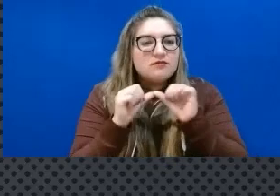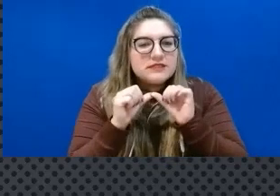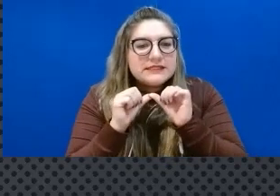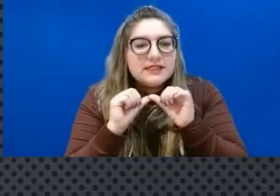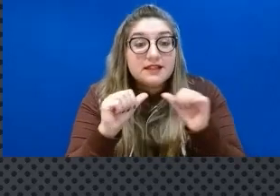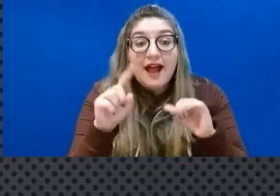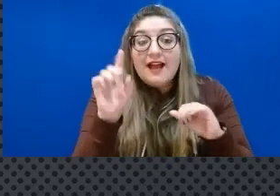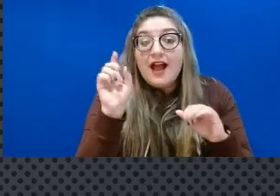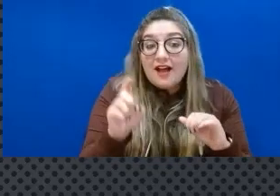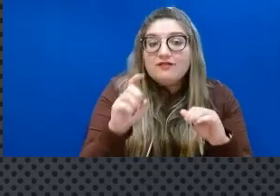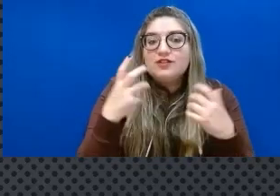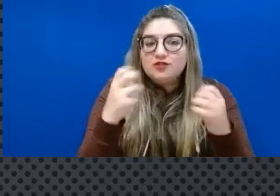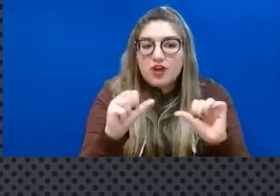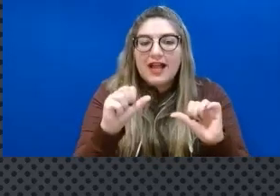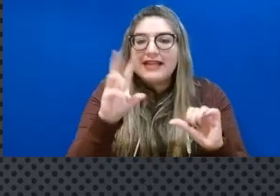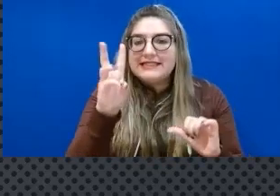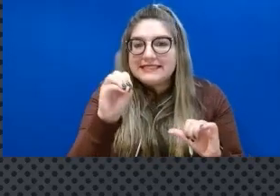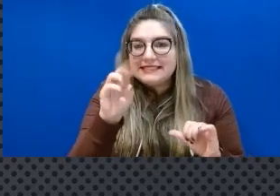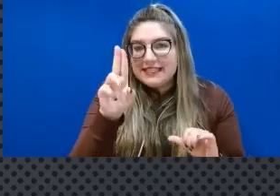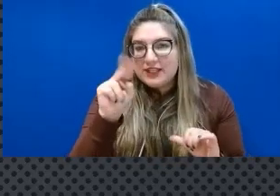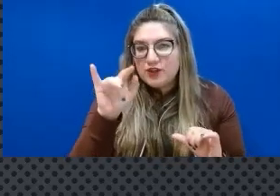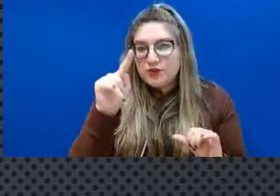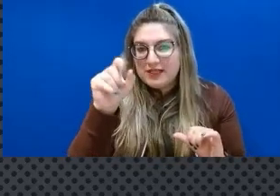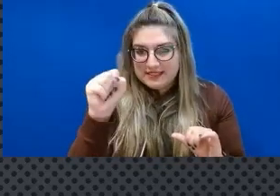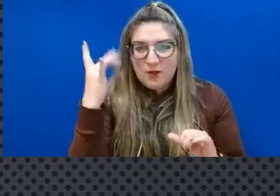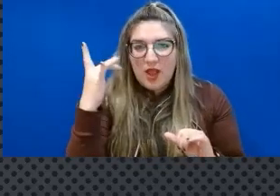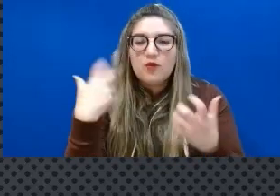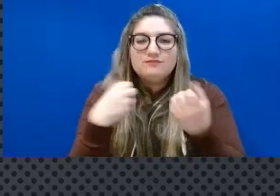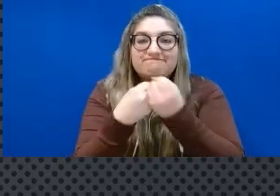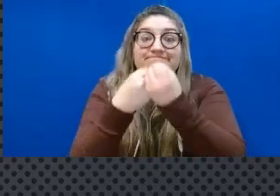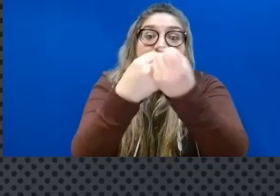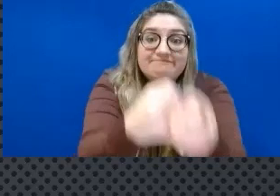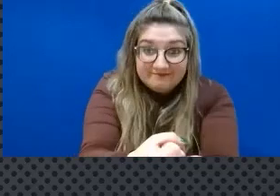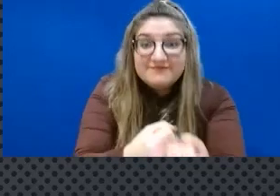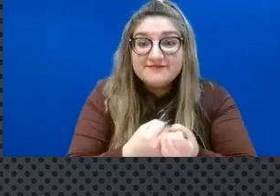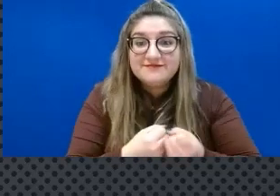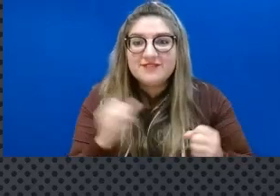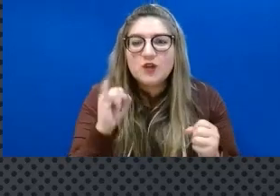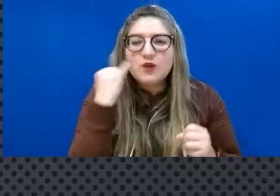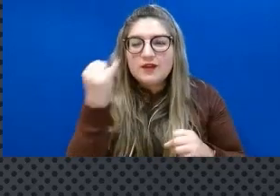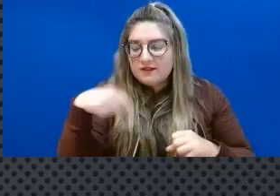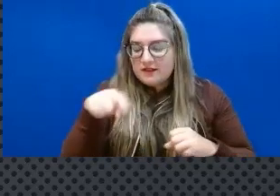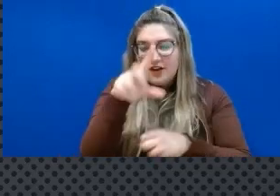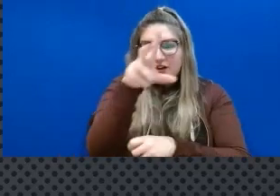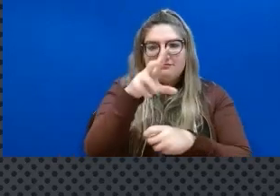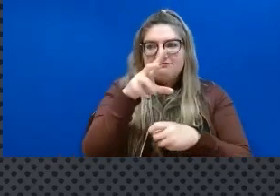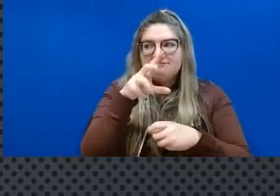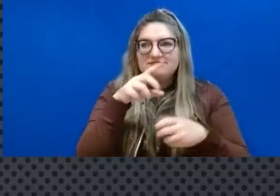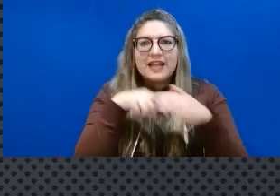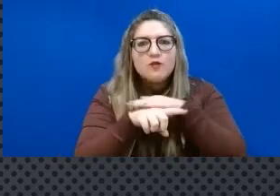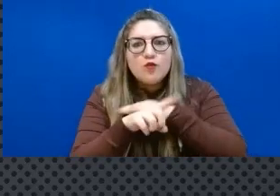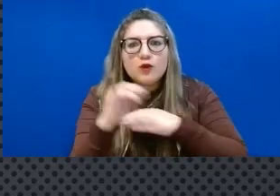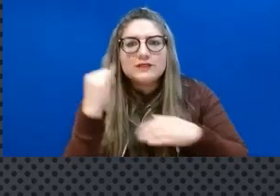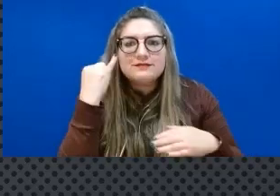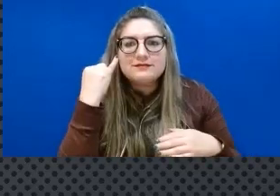to make sure that we catch them in the very beginning. And then they're currently enrolled in a certificate program, like